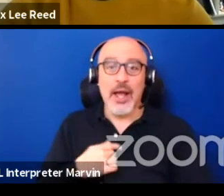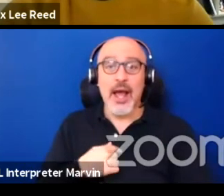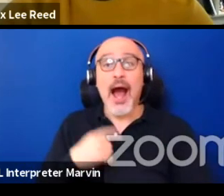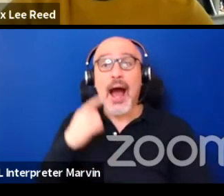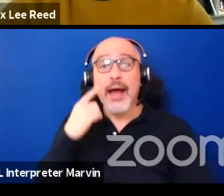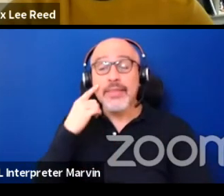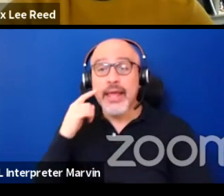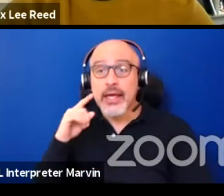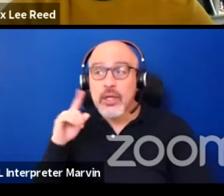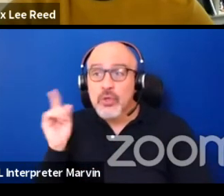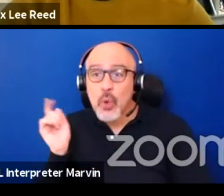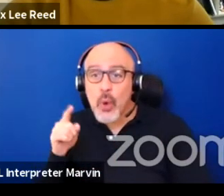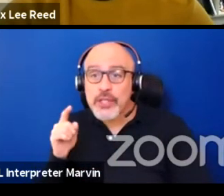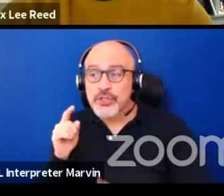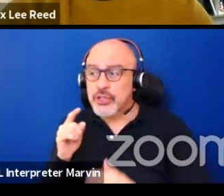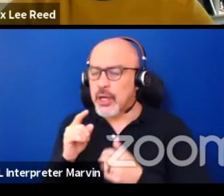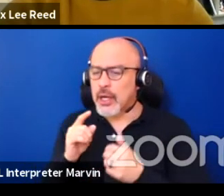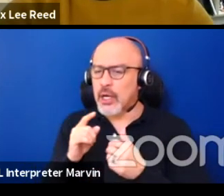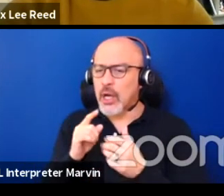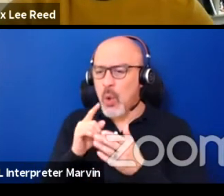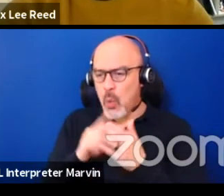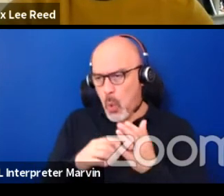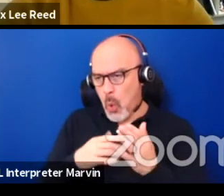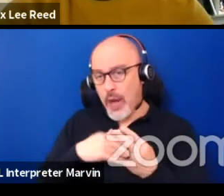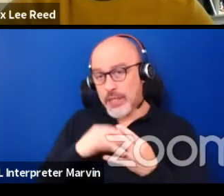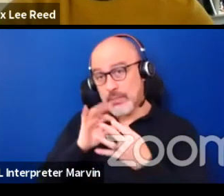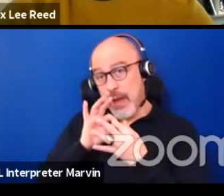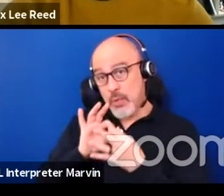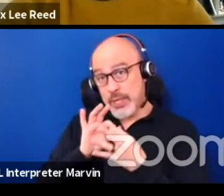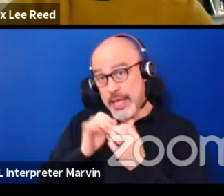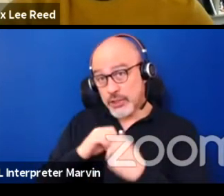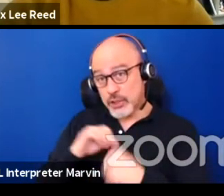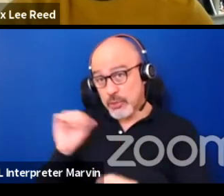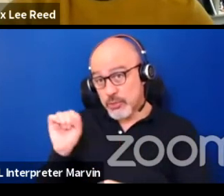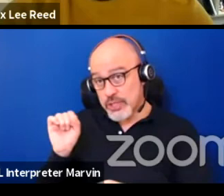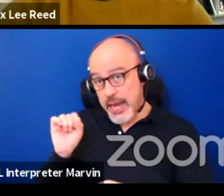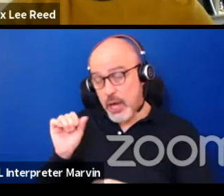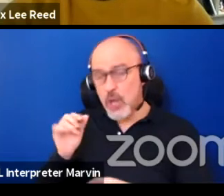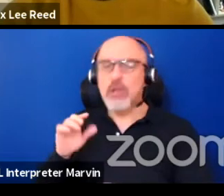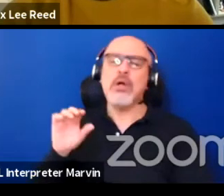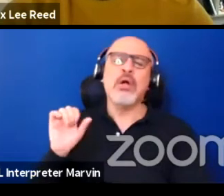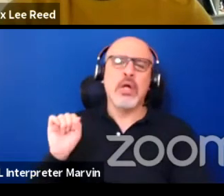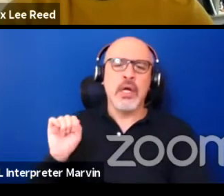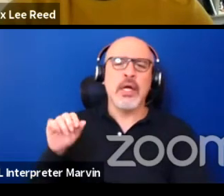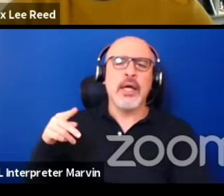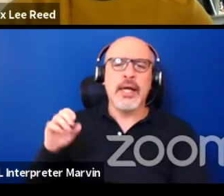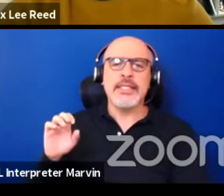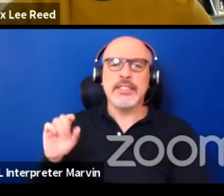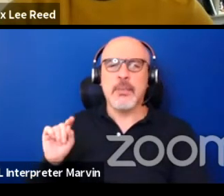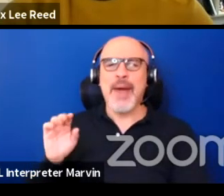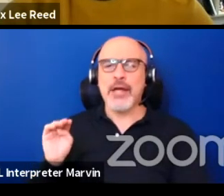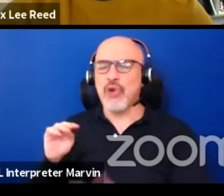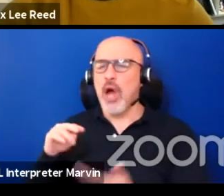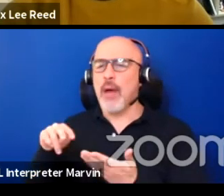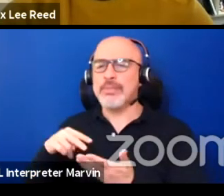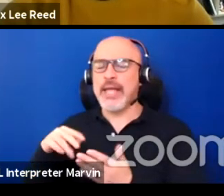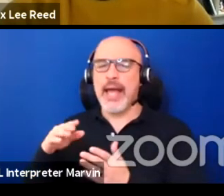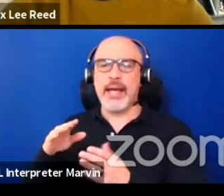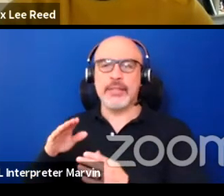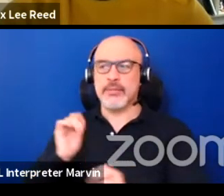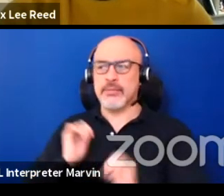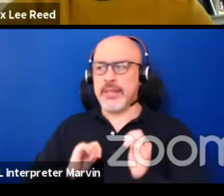was what my relationship is to Seattle. I mean, Spectrum Dance Theater has been I've been here